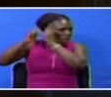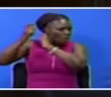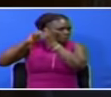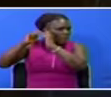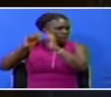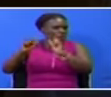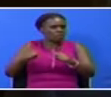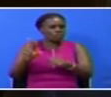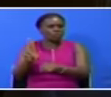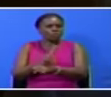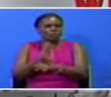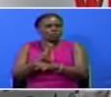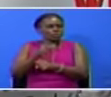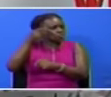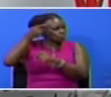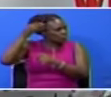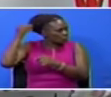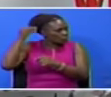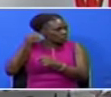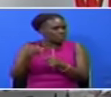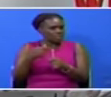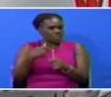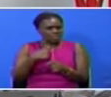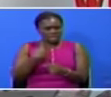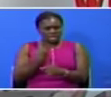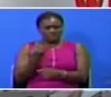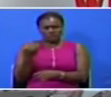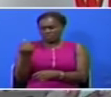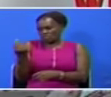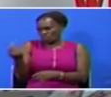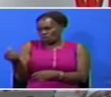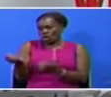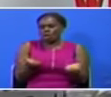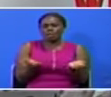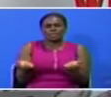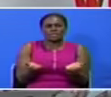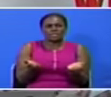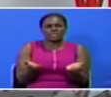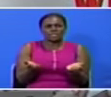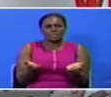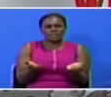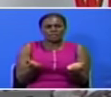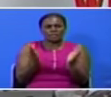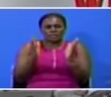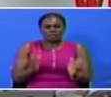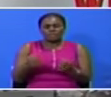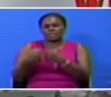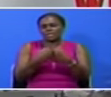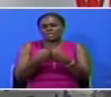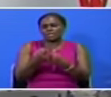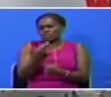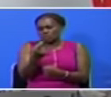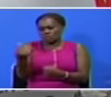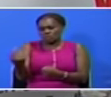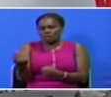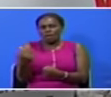to be able to use the hair. I've been a small an SME, and being an entrepreneur, of course, there are different challenges. And this